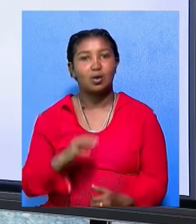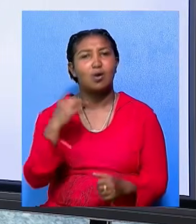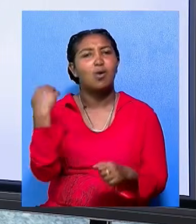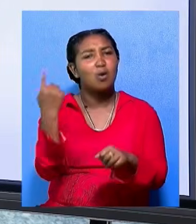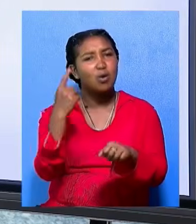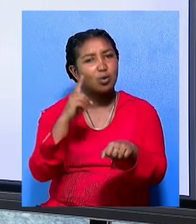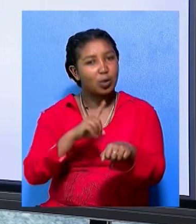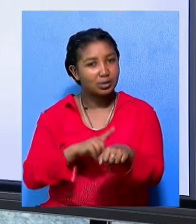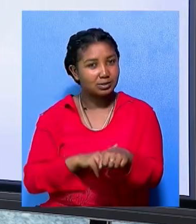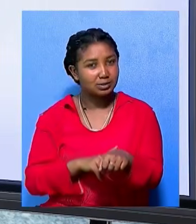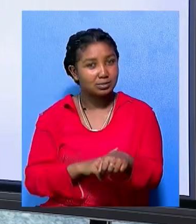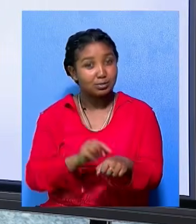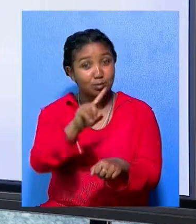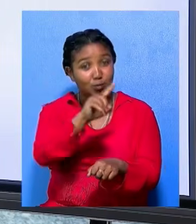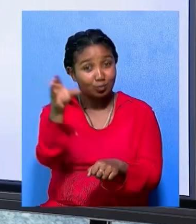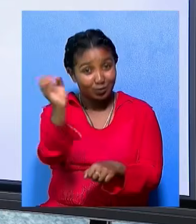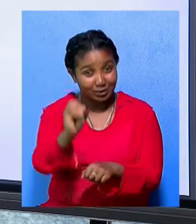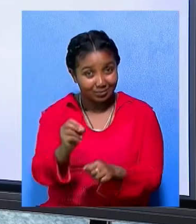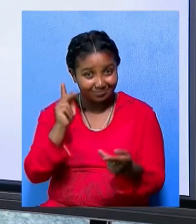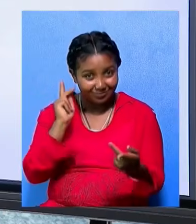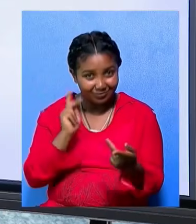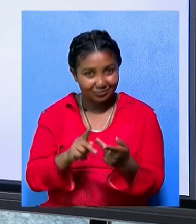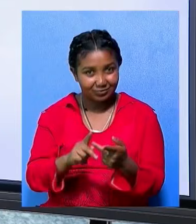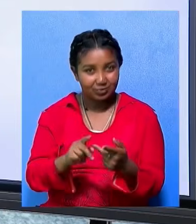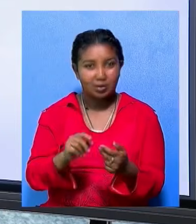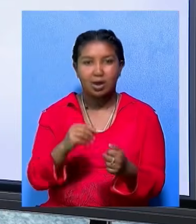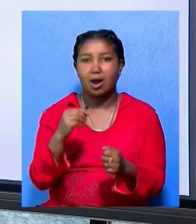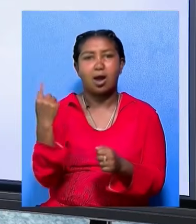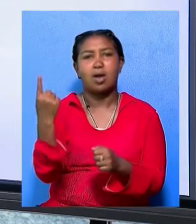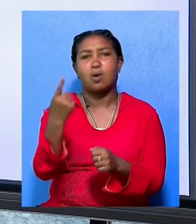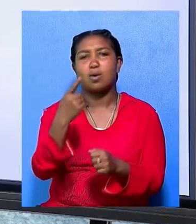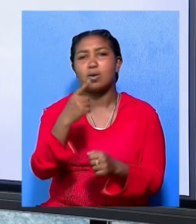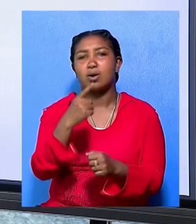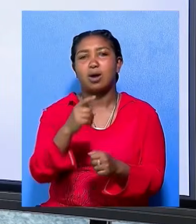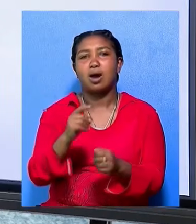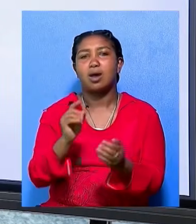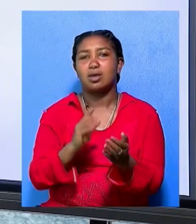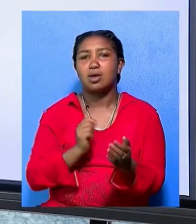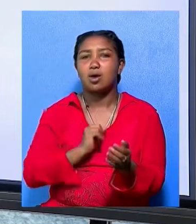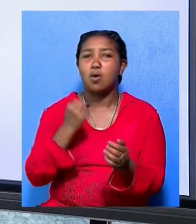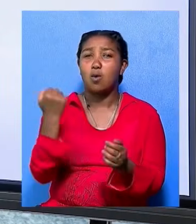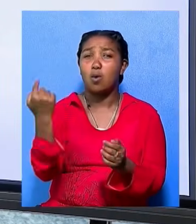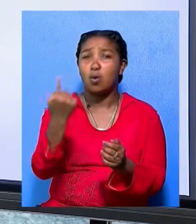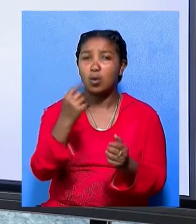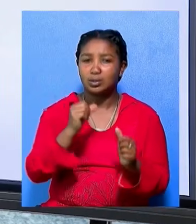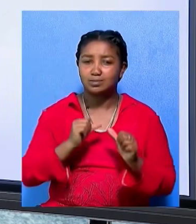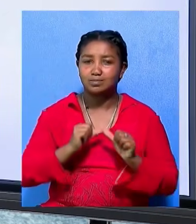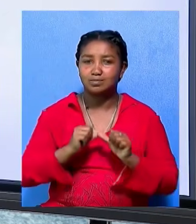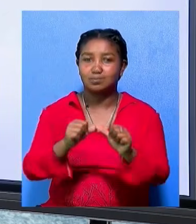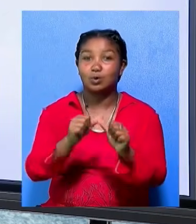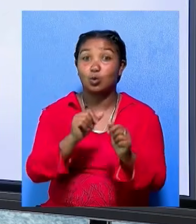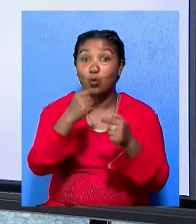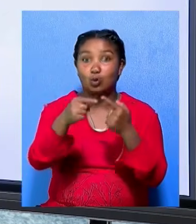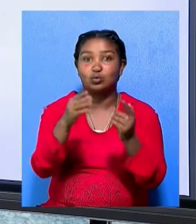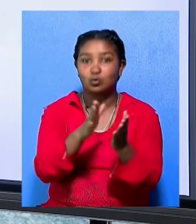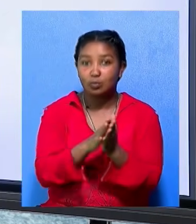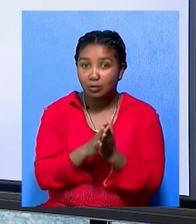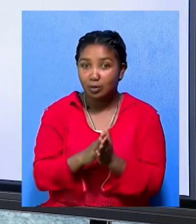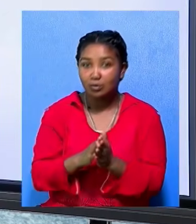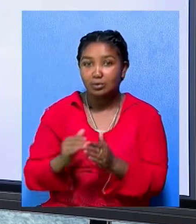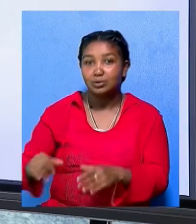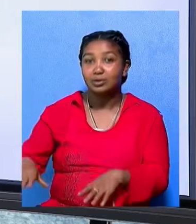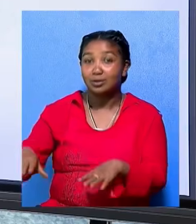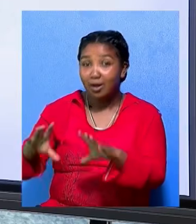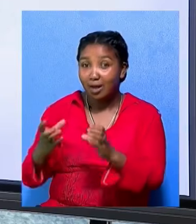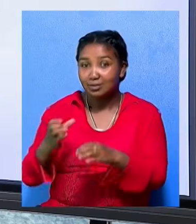Always, if you are sure 100%. I always go to school means you are not late. You're not absent from the class,